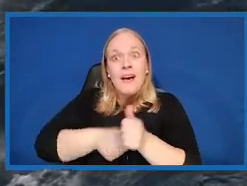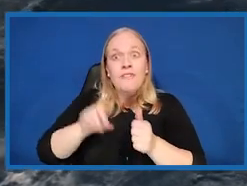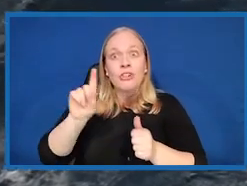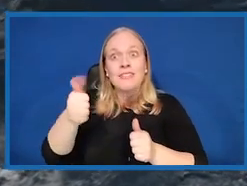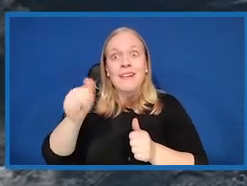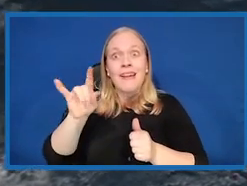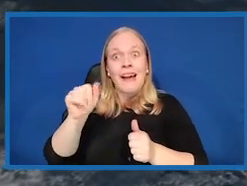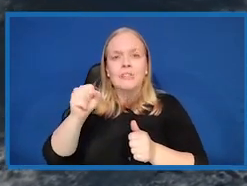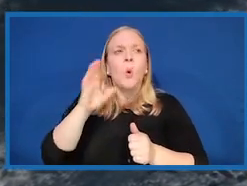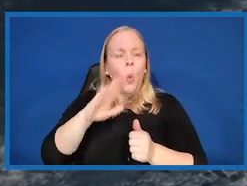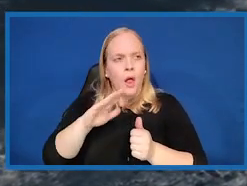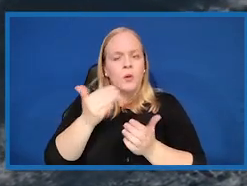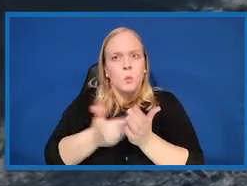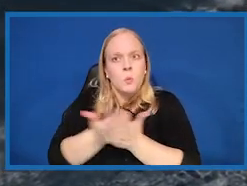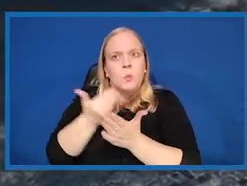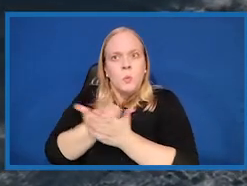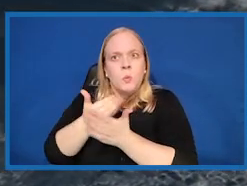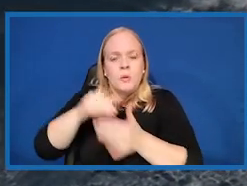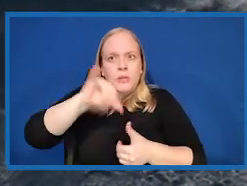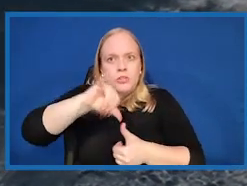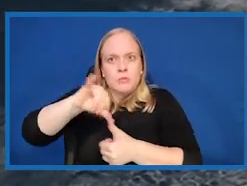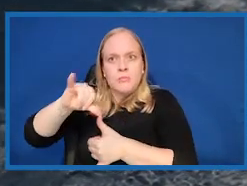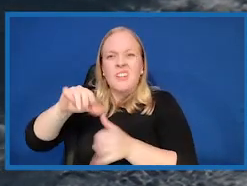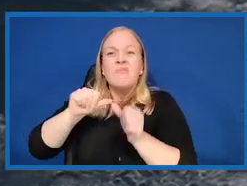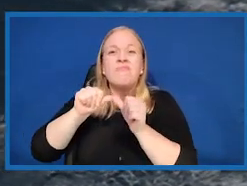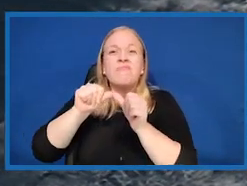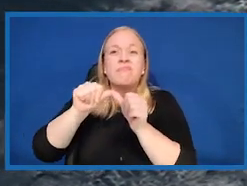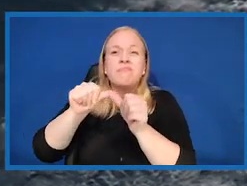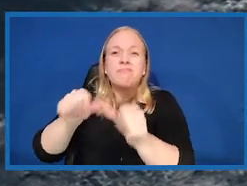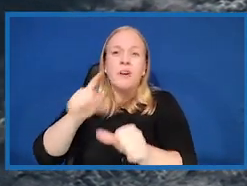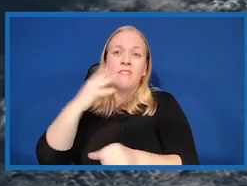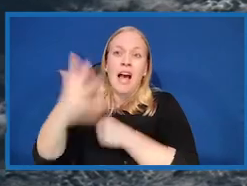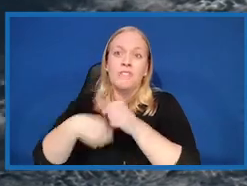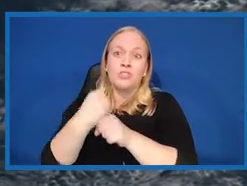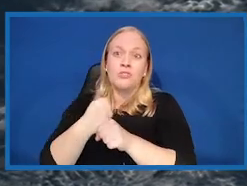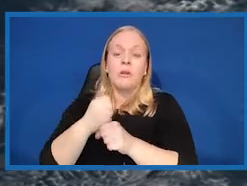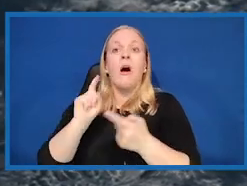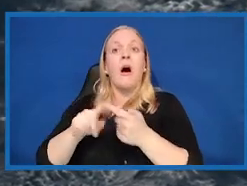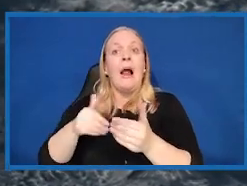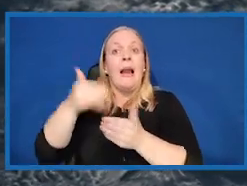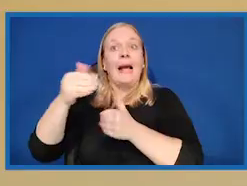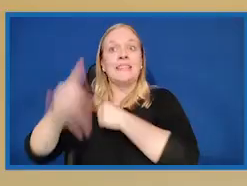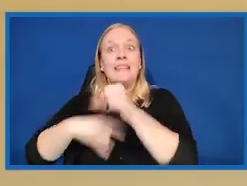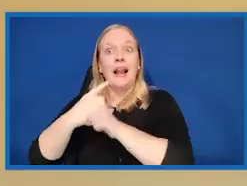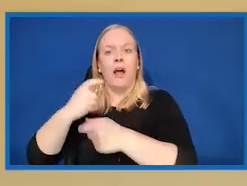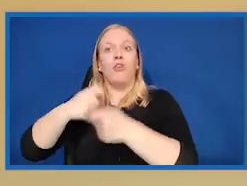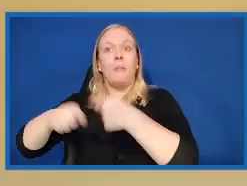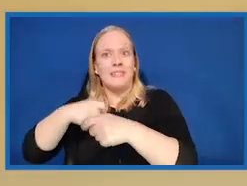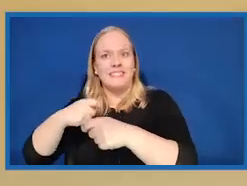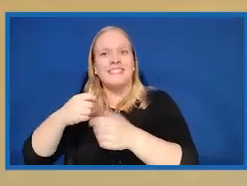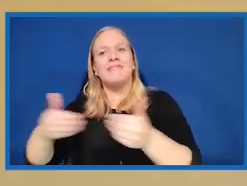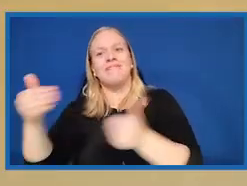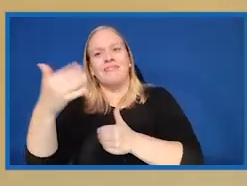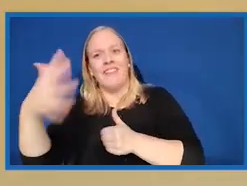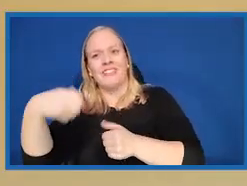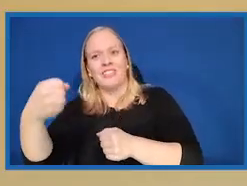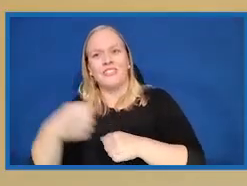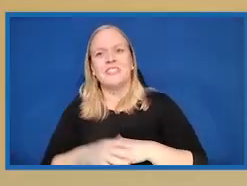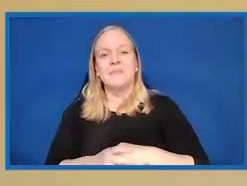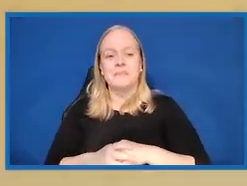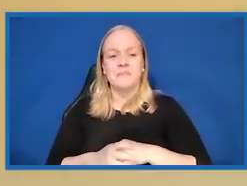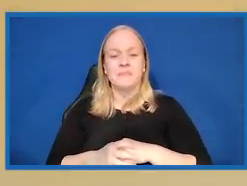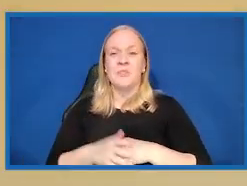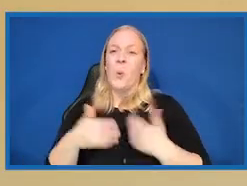duration of the mission, which is 5 years until the next satellite goes, and it's going to be 5 years at all again. So the scientists are looking at a